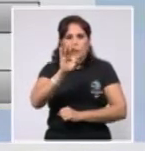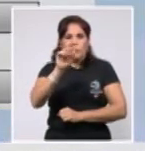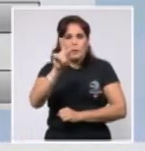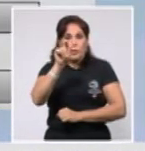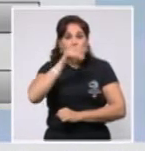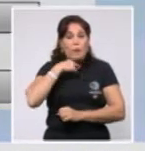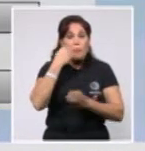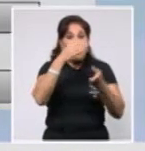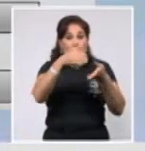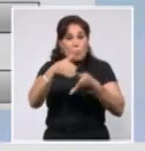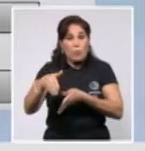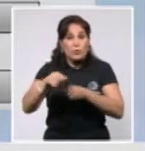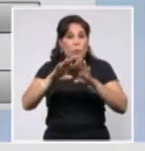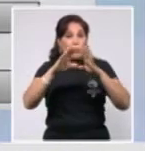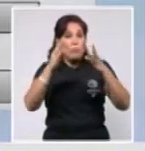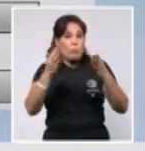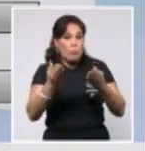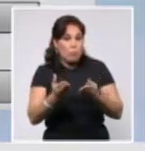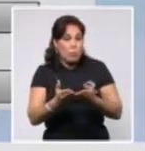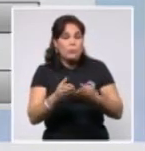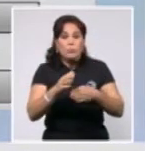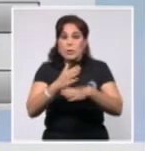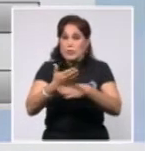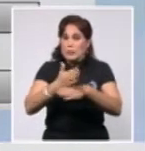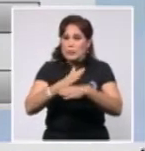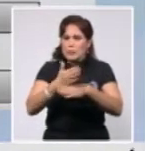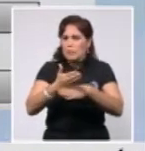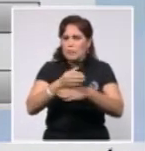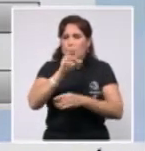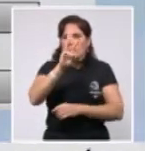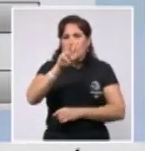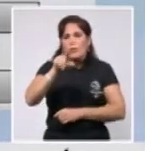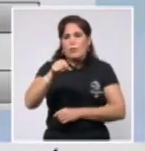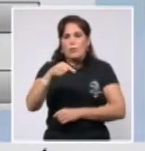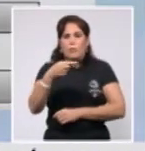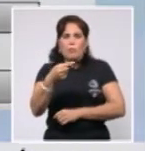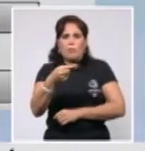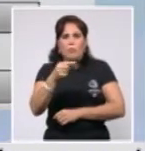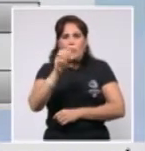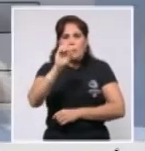965,681 COVID-19 fatalities and a mortality rate of